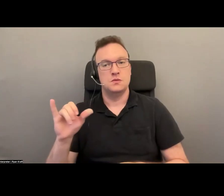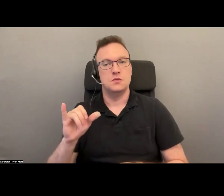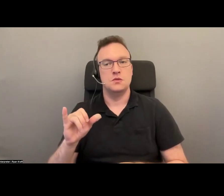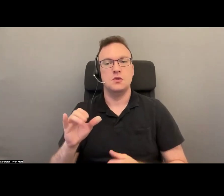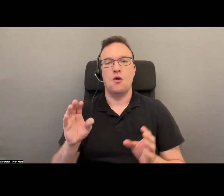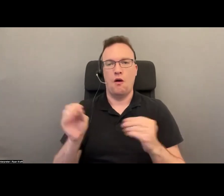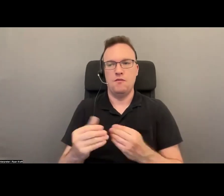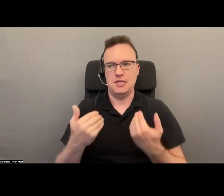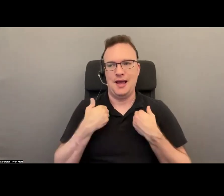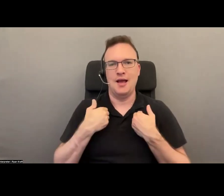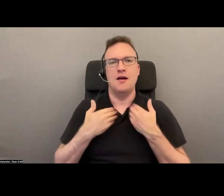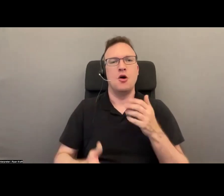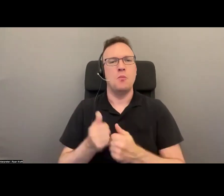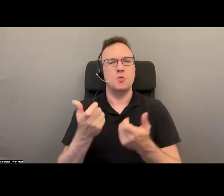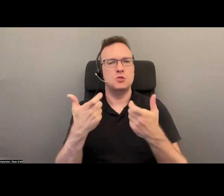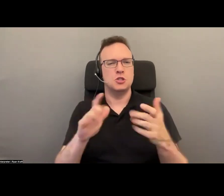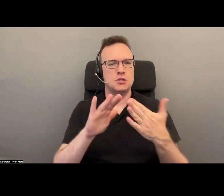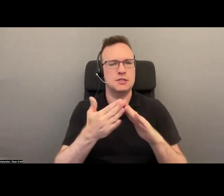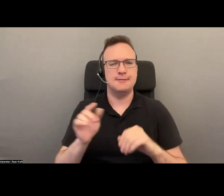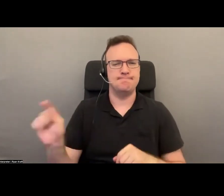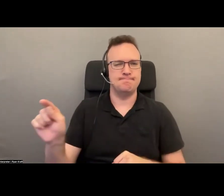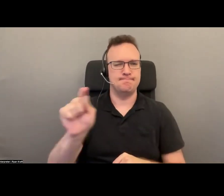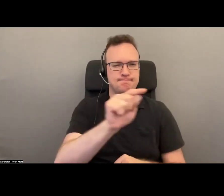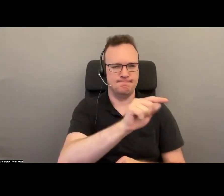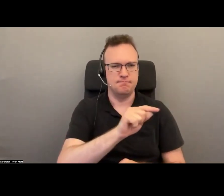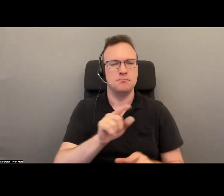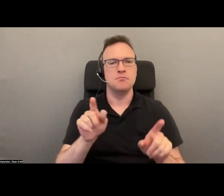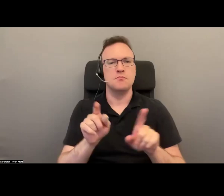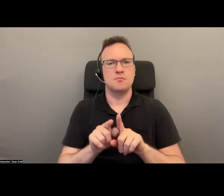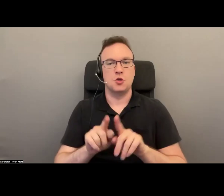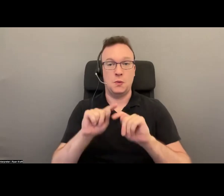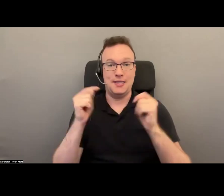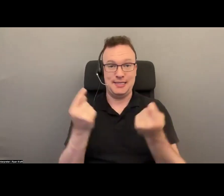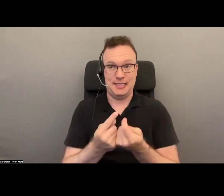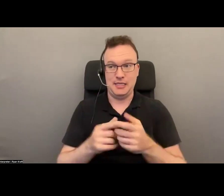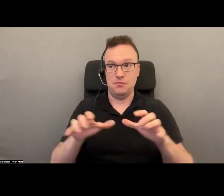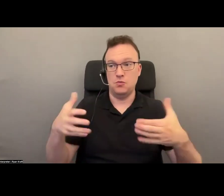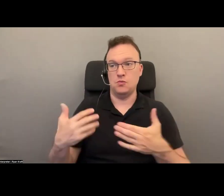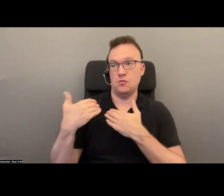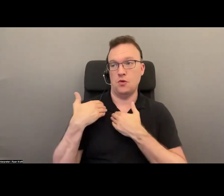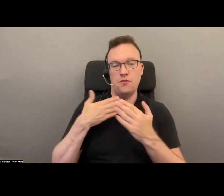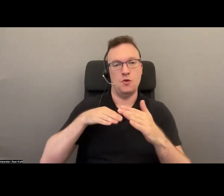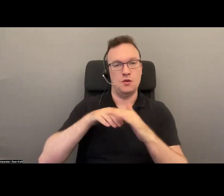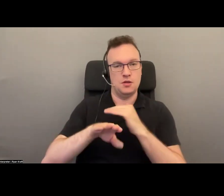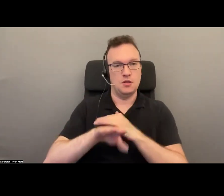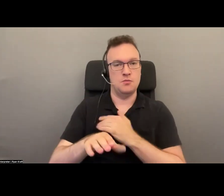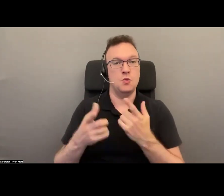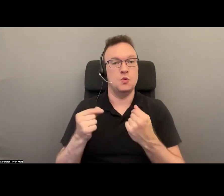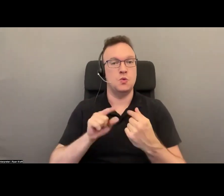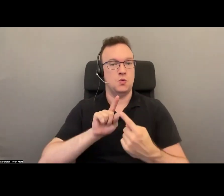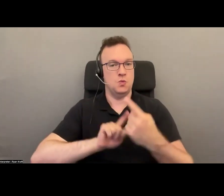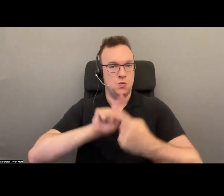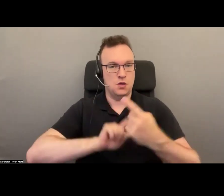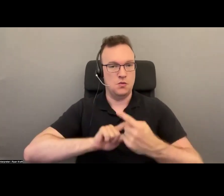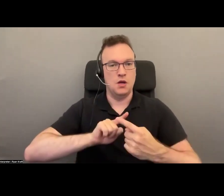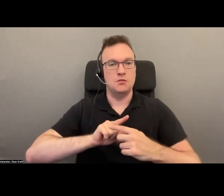most of the major centers from coast to coast, and we have a team of accessibility consultants who work one-on-one